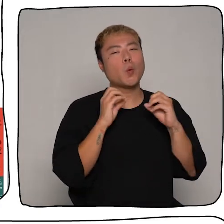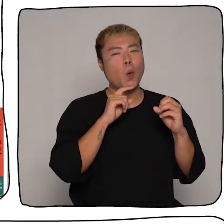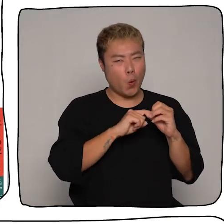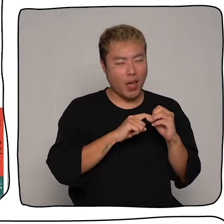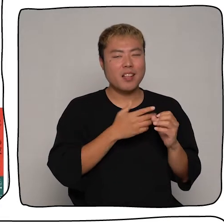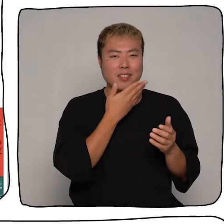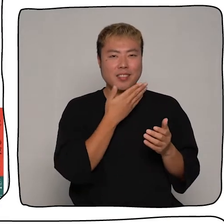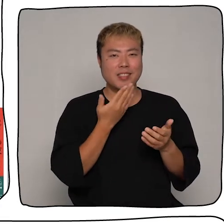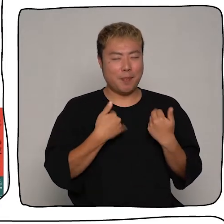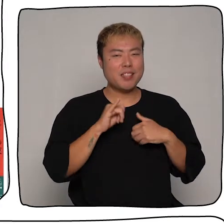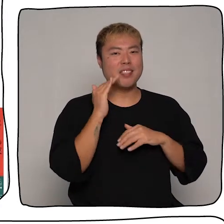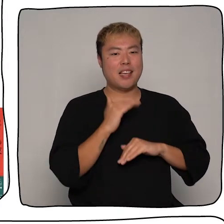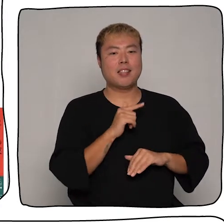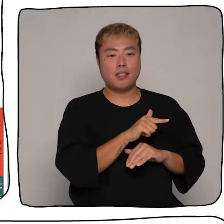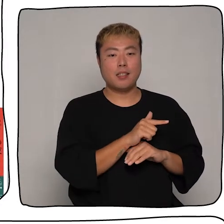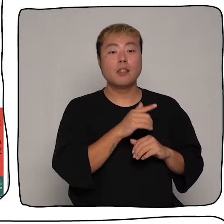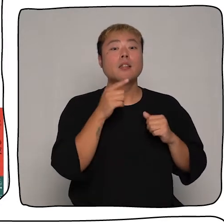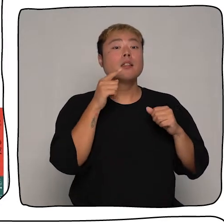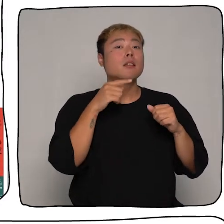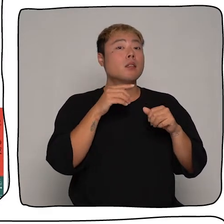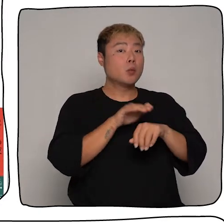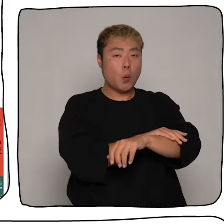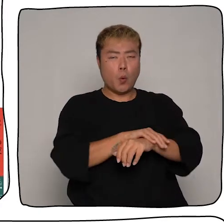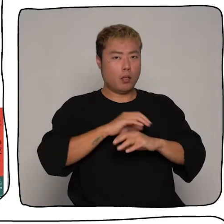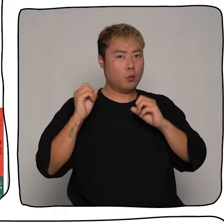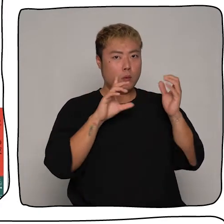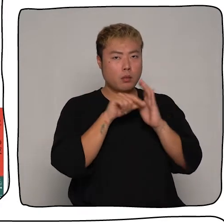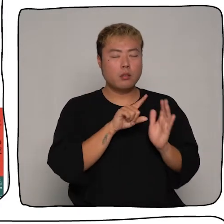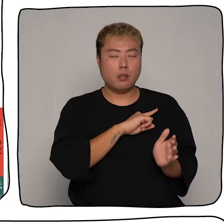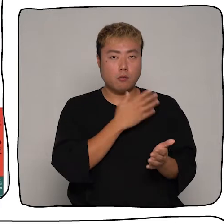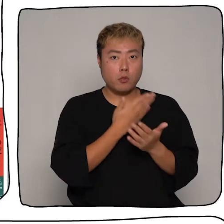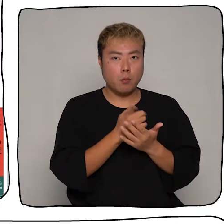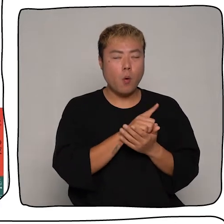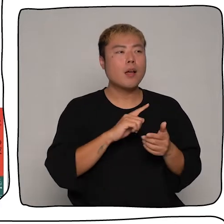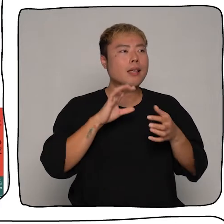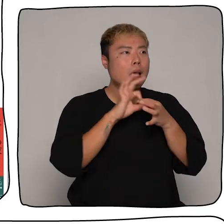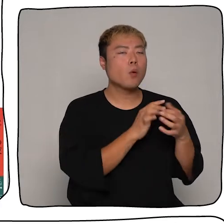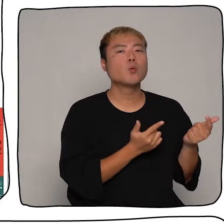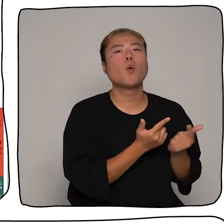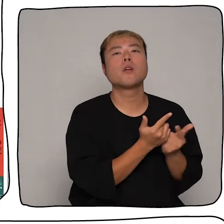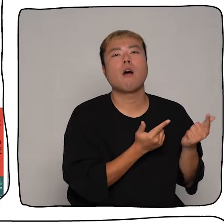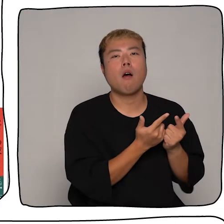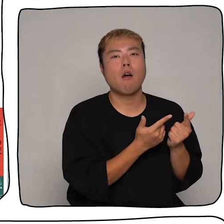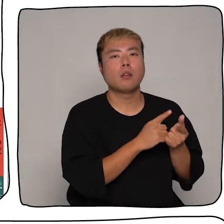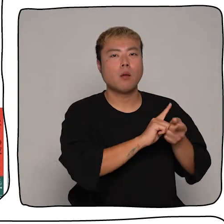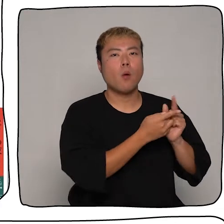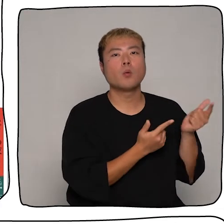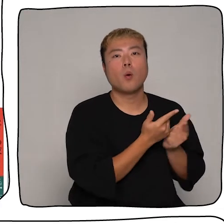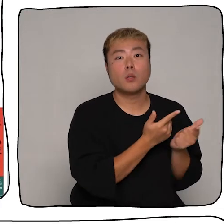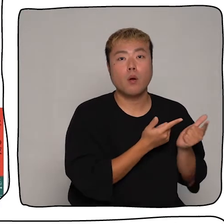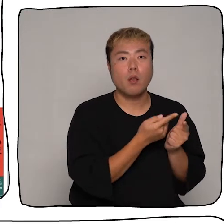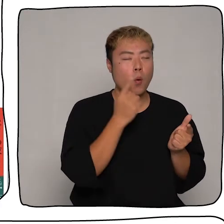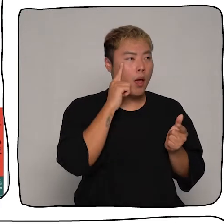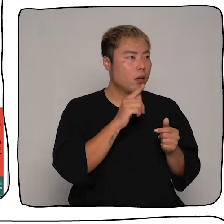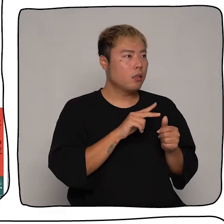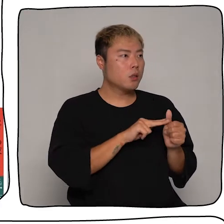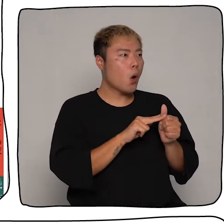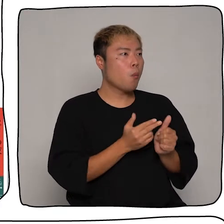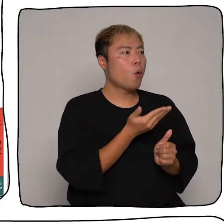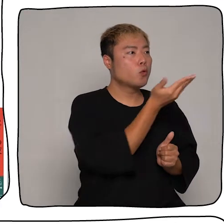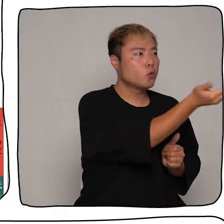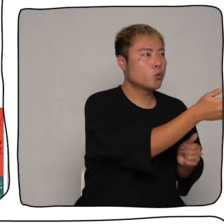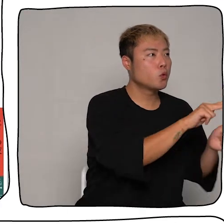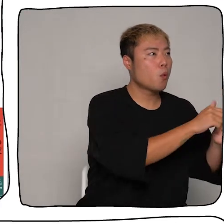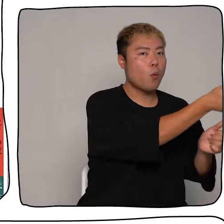also important for good care, constant adjustment. They are picking up information